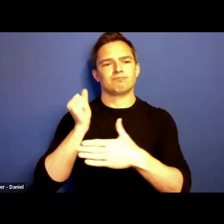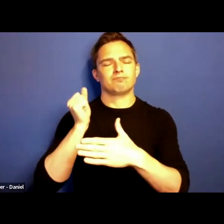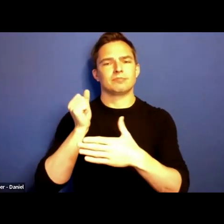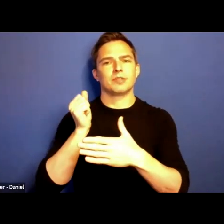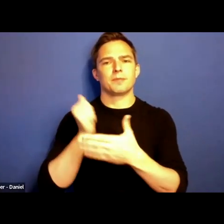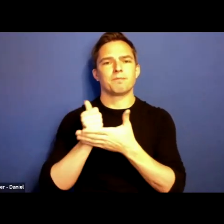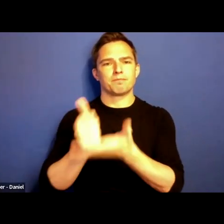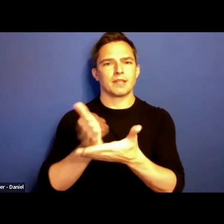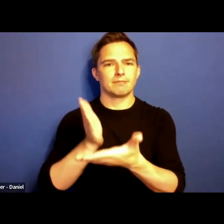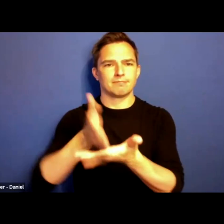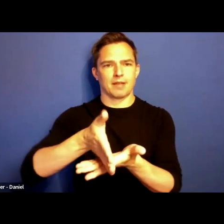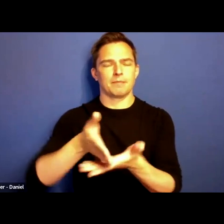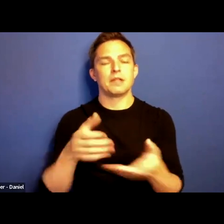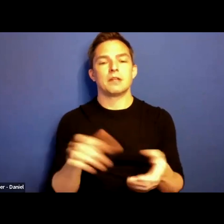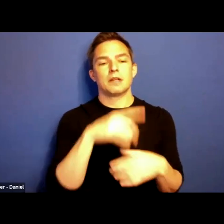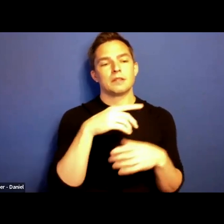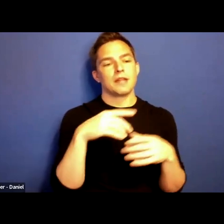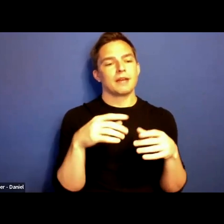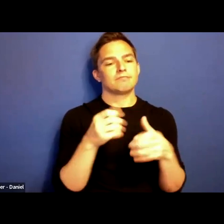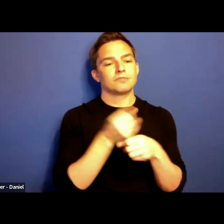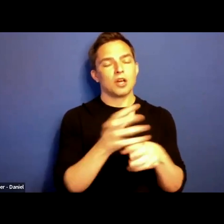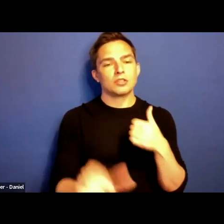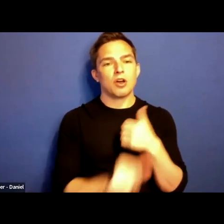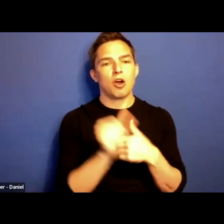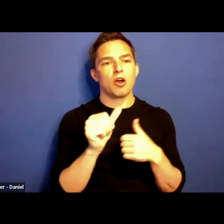harm Black women, and